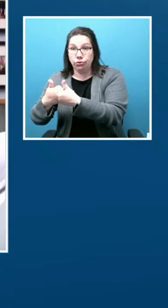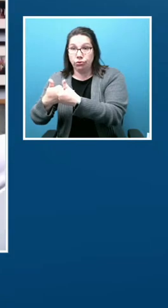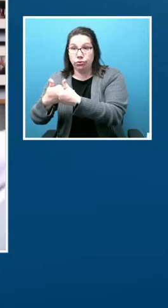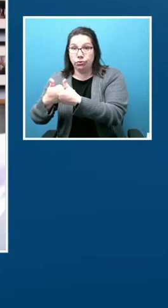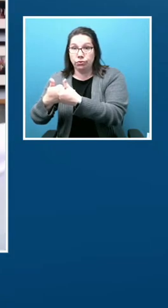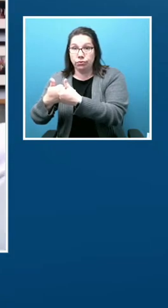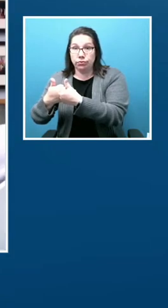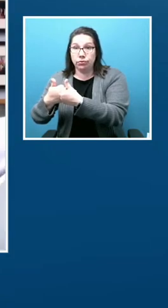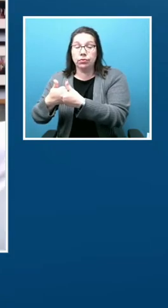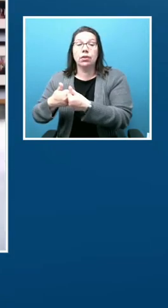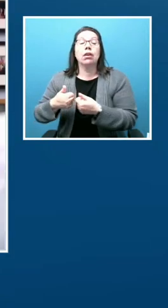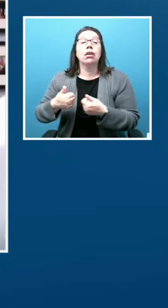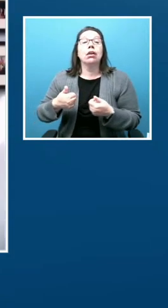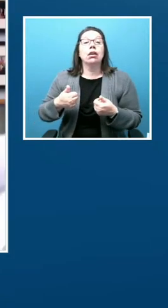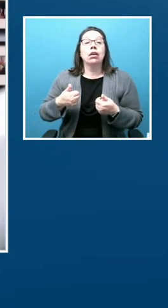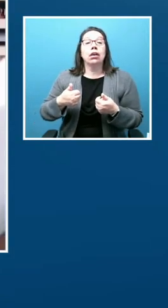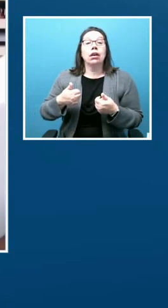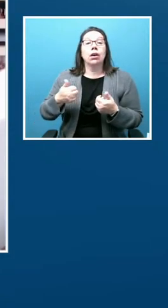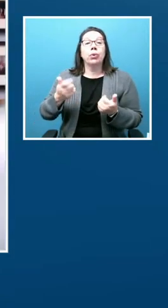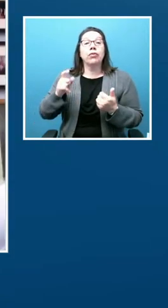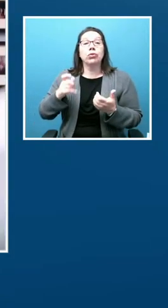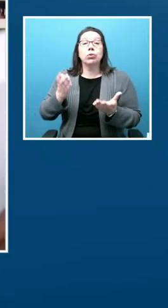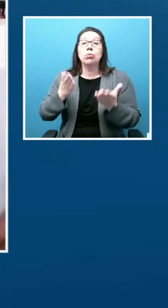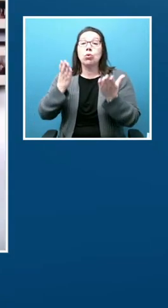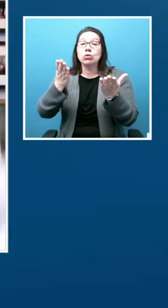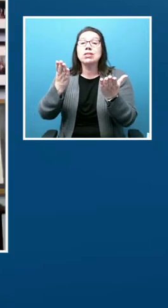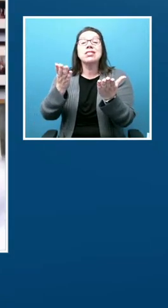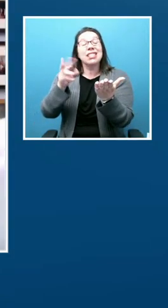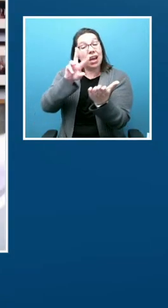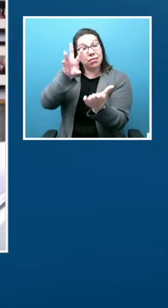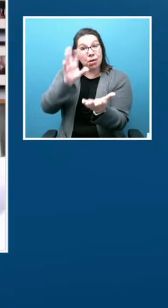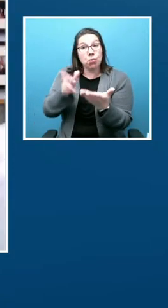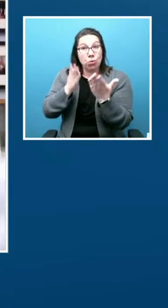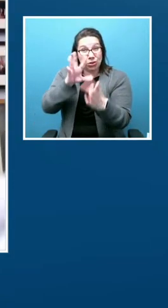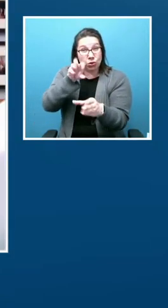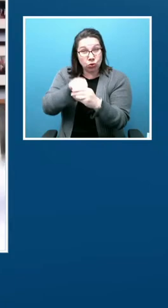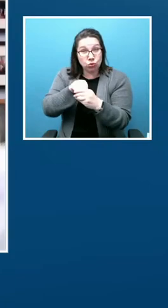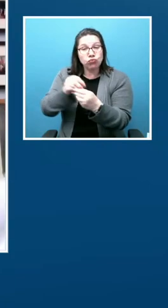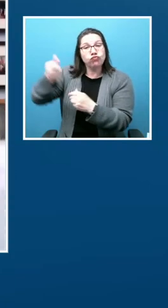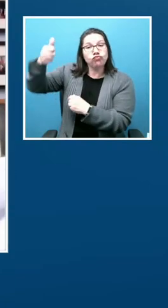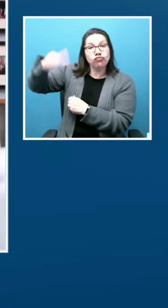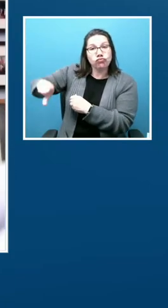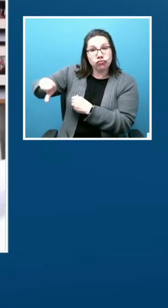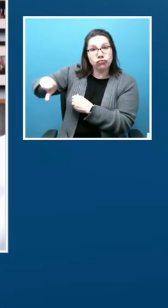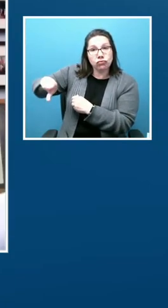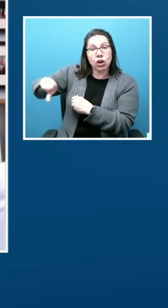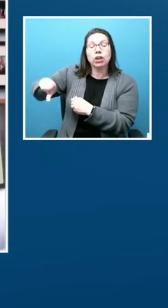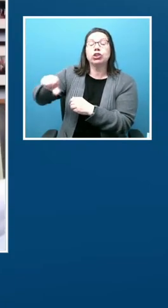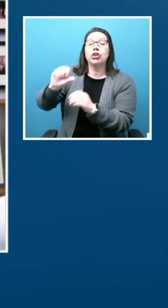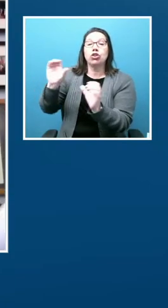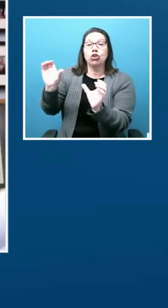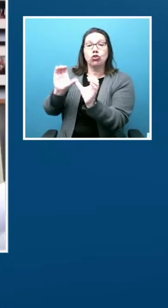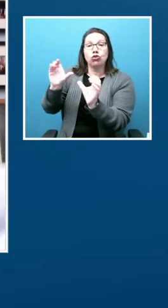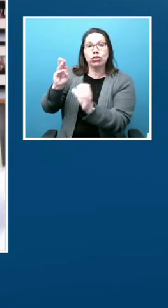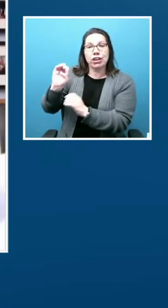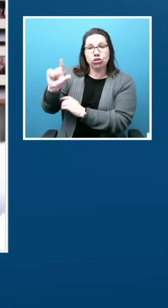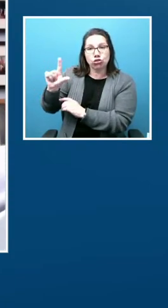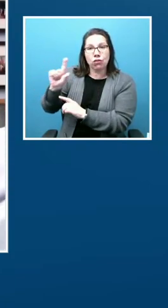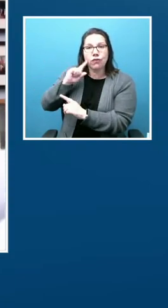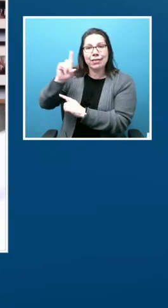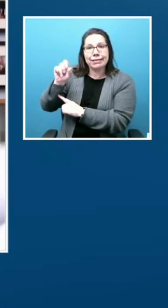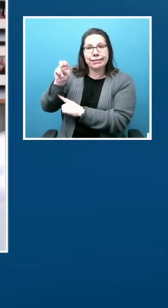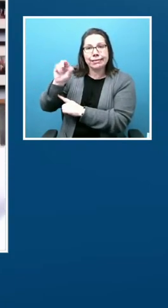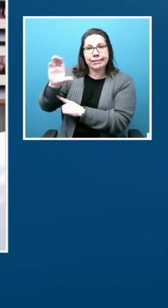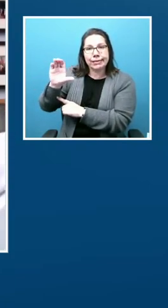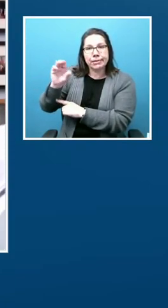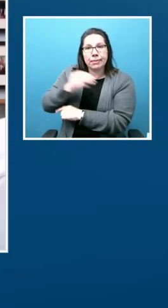the proposal, which includes rejecting credentials of the DNC members from West Virginia, requiring